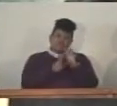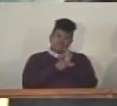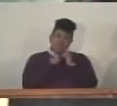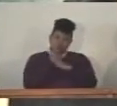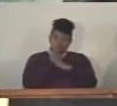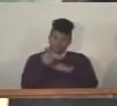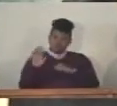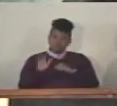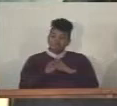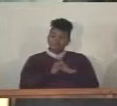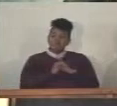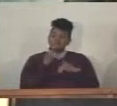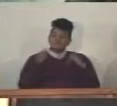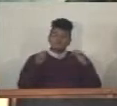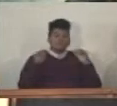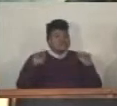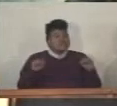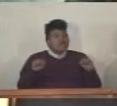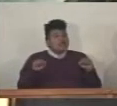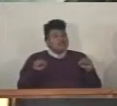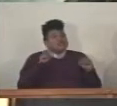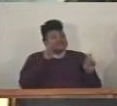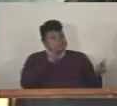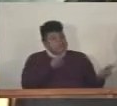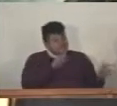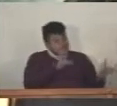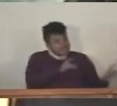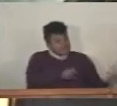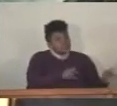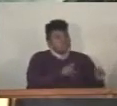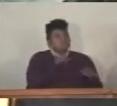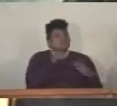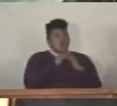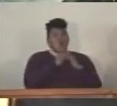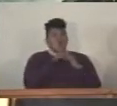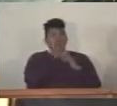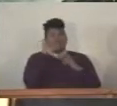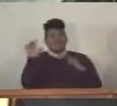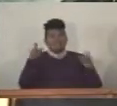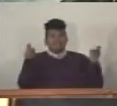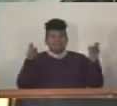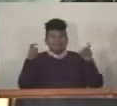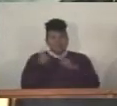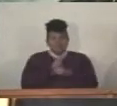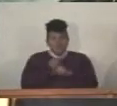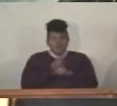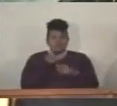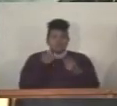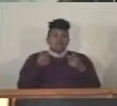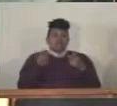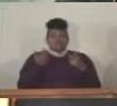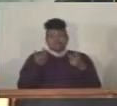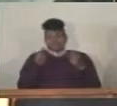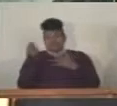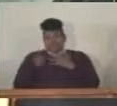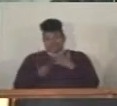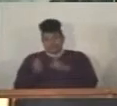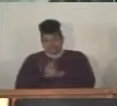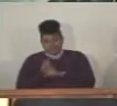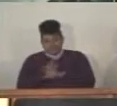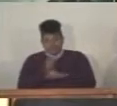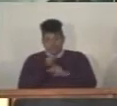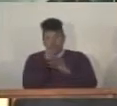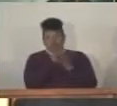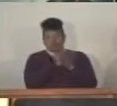challenges facing the criminal justice system. And these challenges were not created overnight. They have crept up, they have built up, they